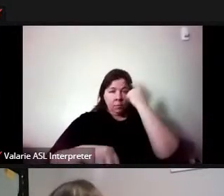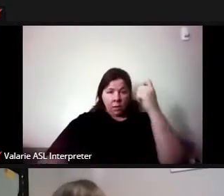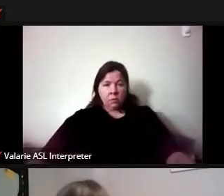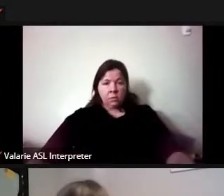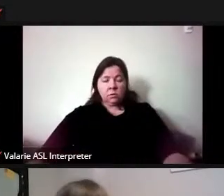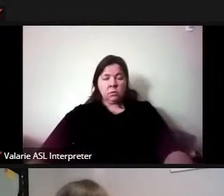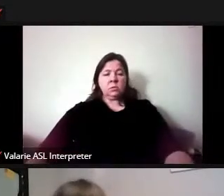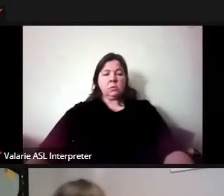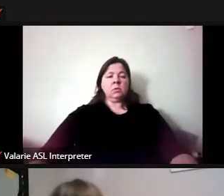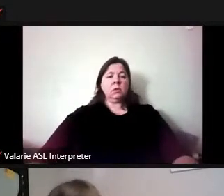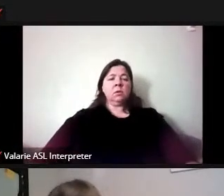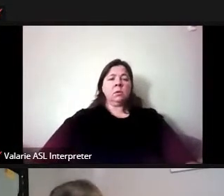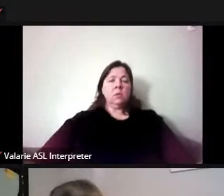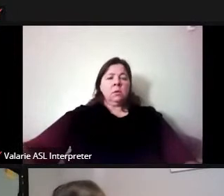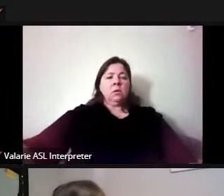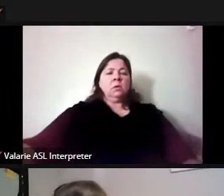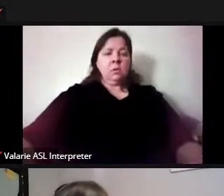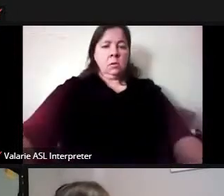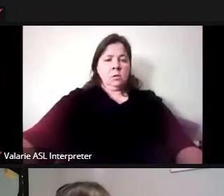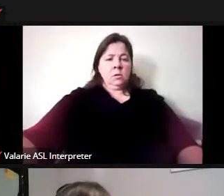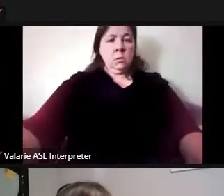gonna be a good thing.